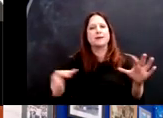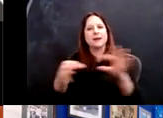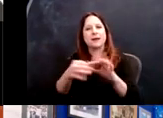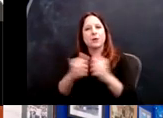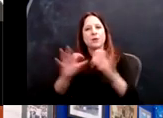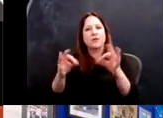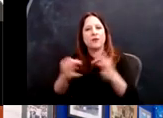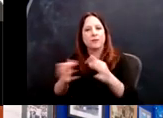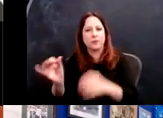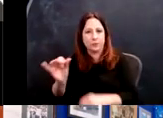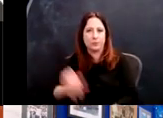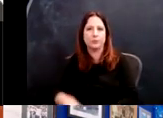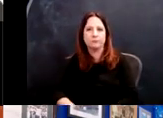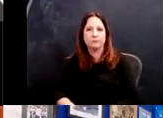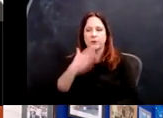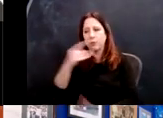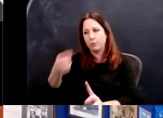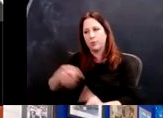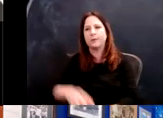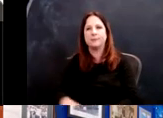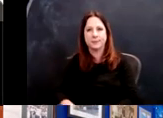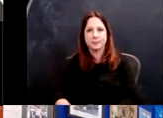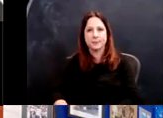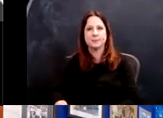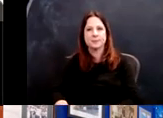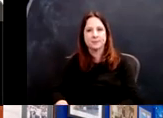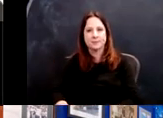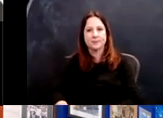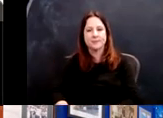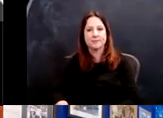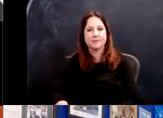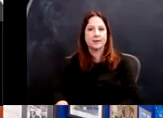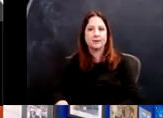Right. Great point. I love it.